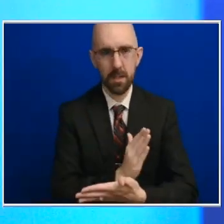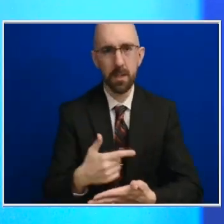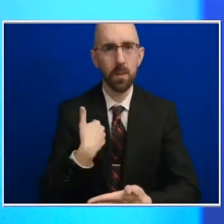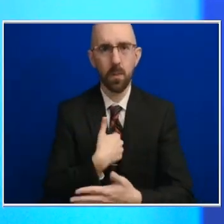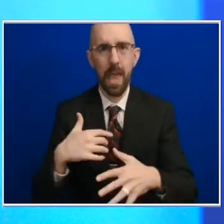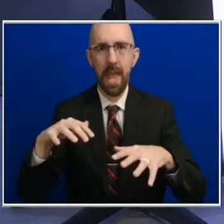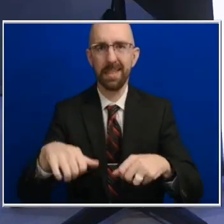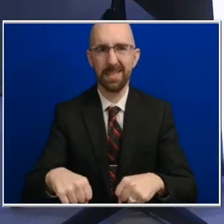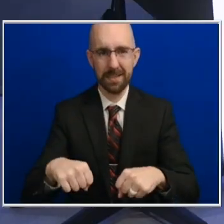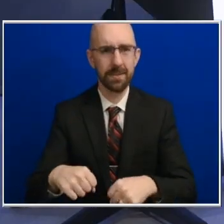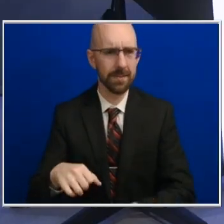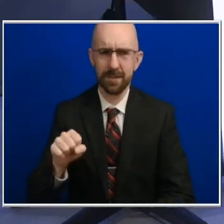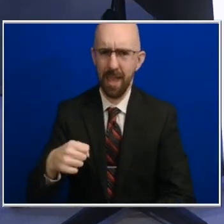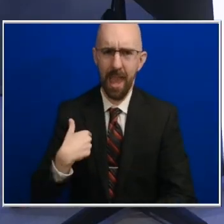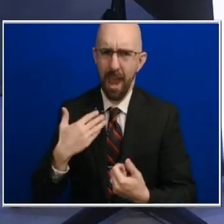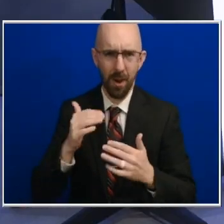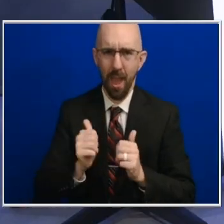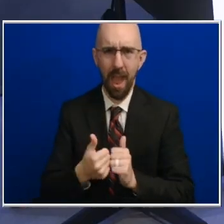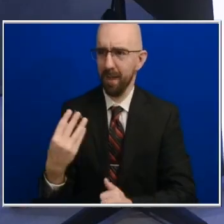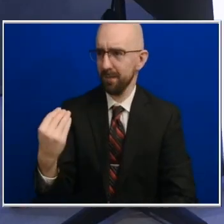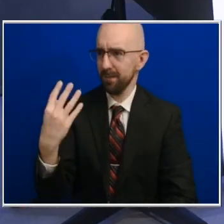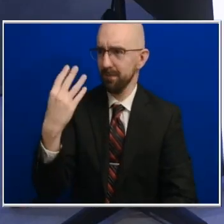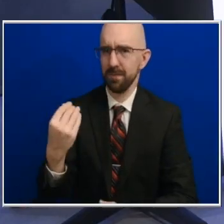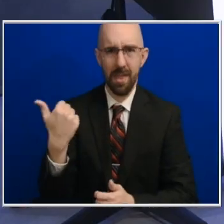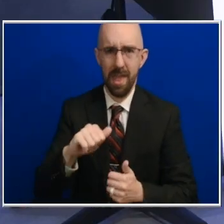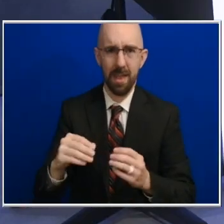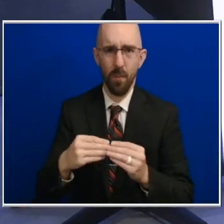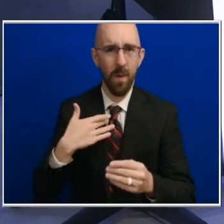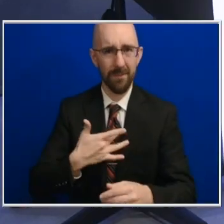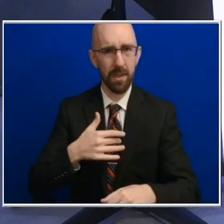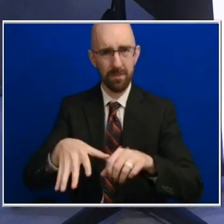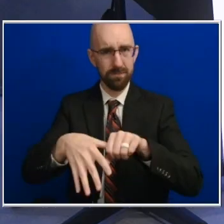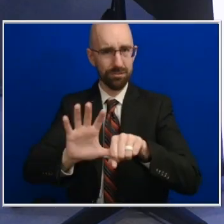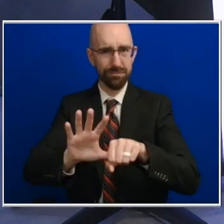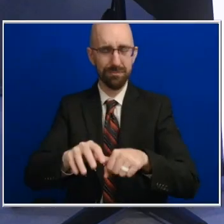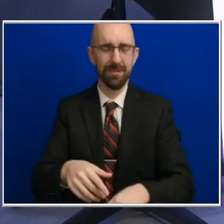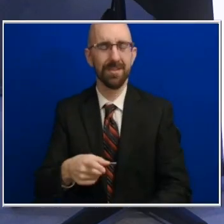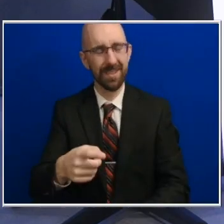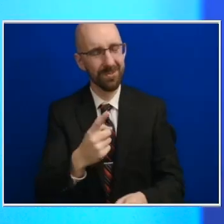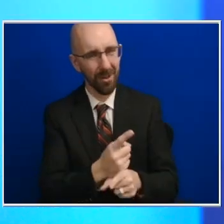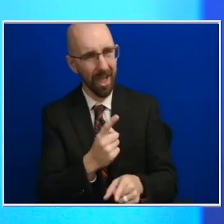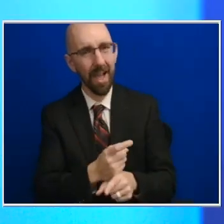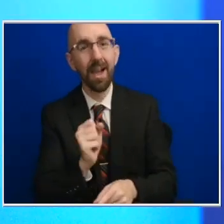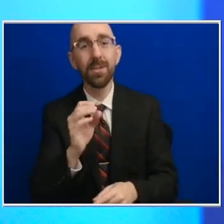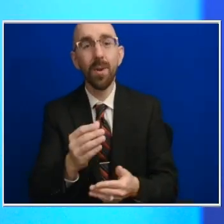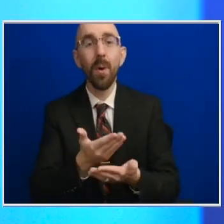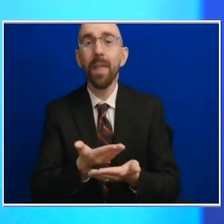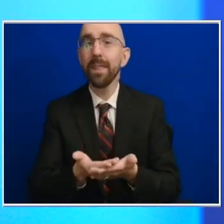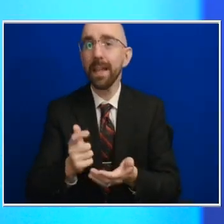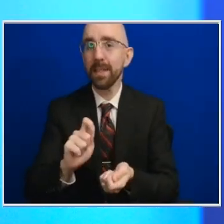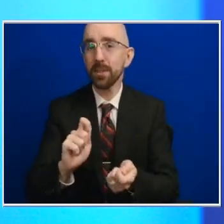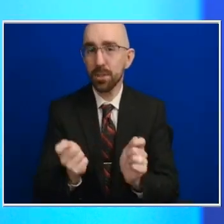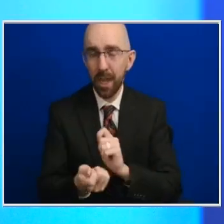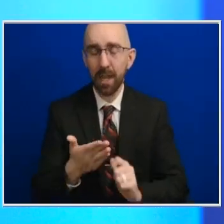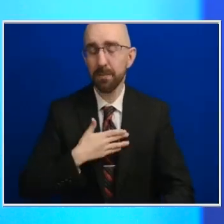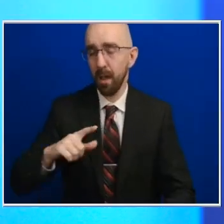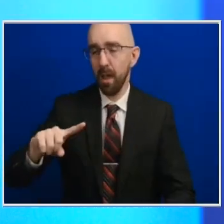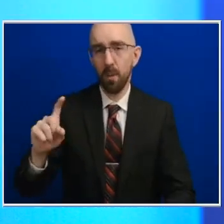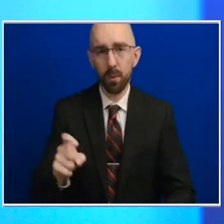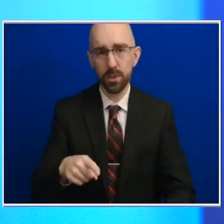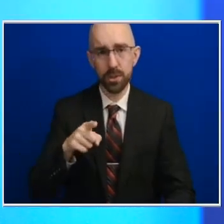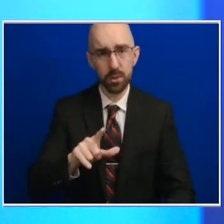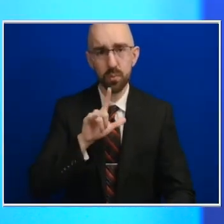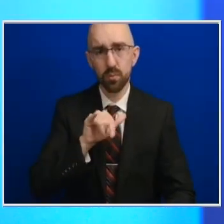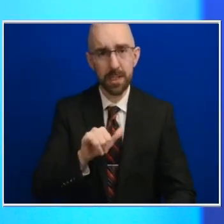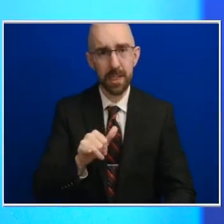be in photographs anymore. Yeah, there you go. So obviously things change. The question in my mind is, are these truly abrupt